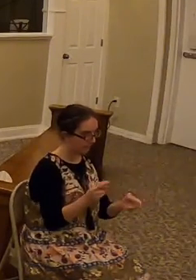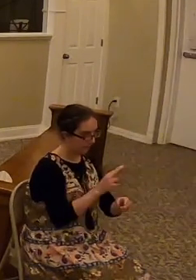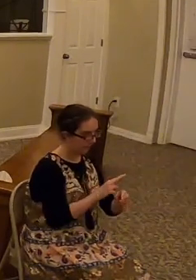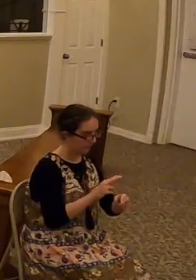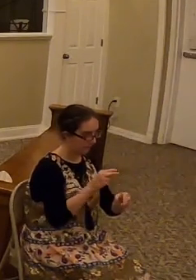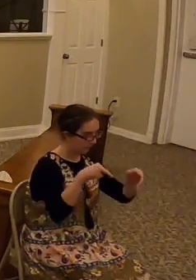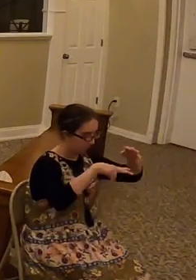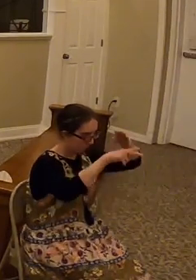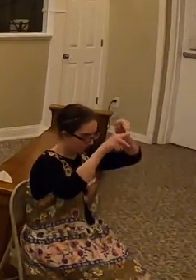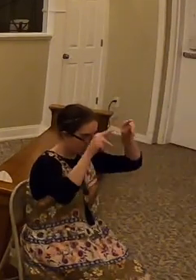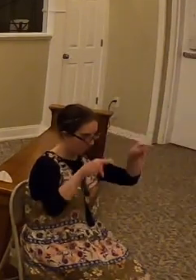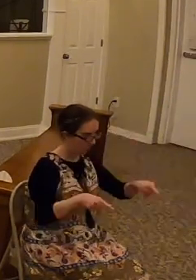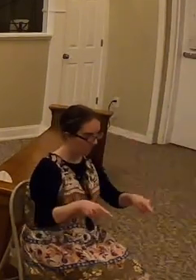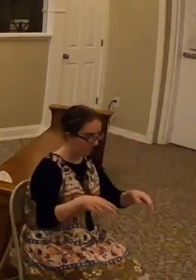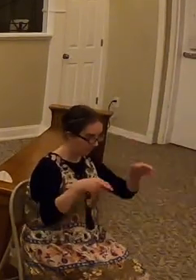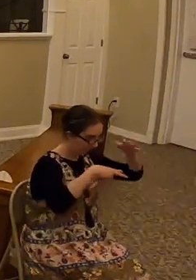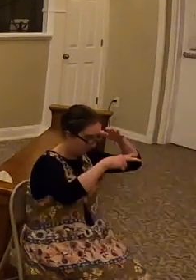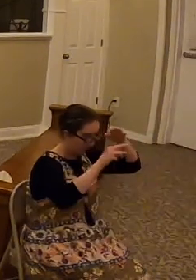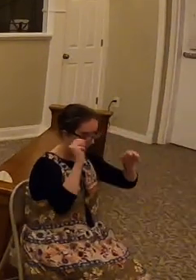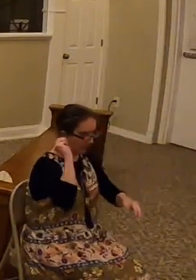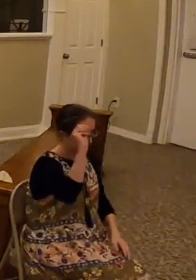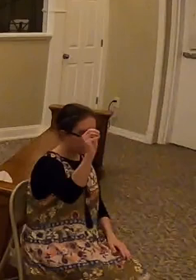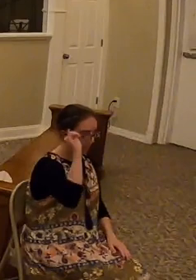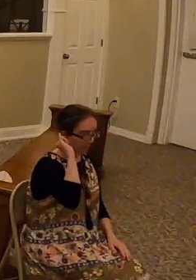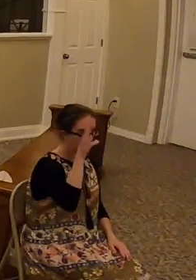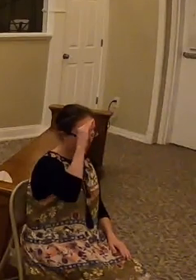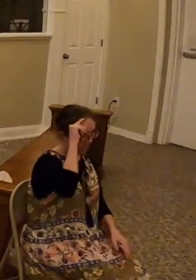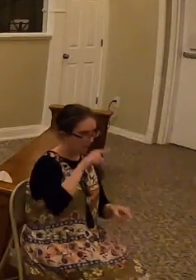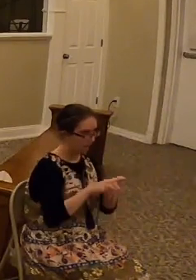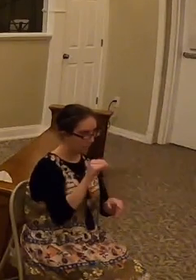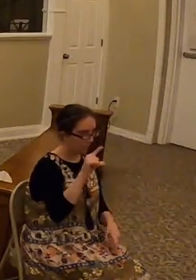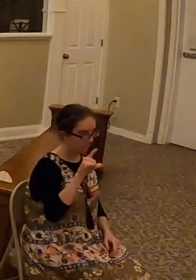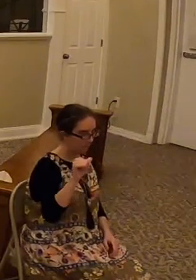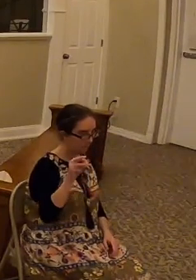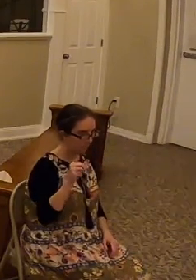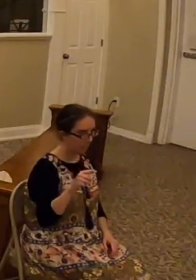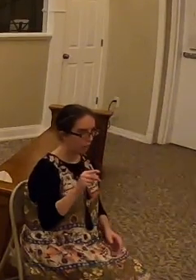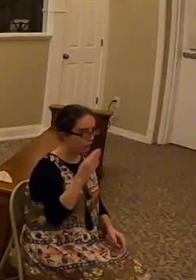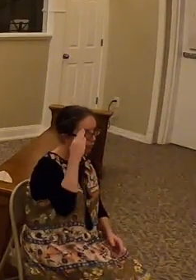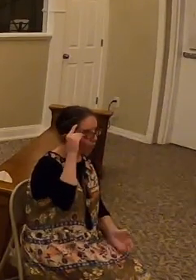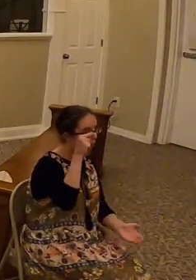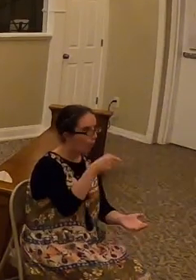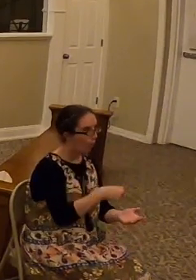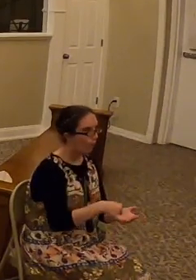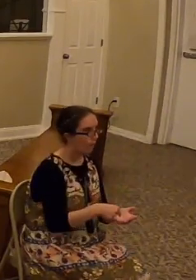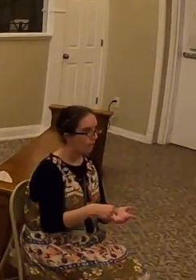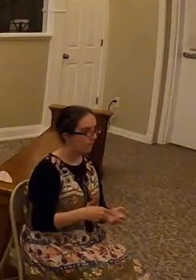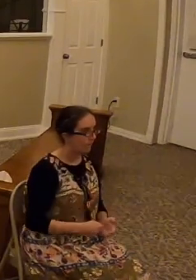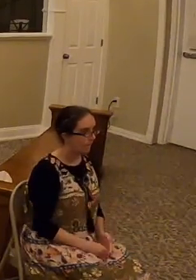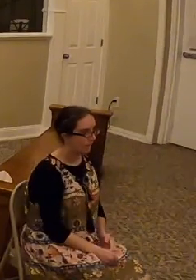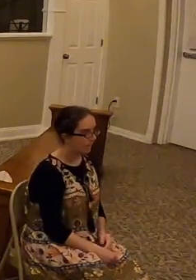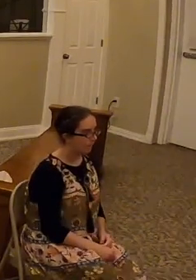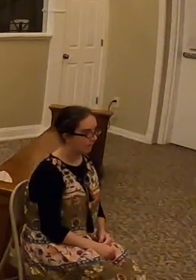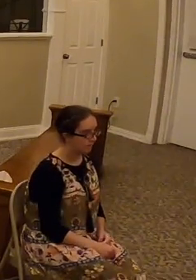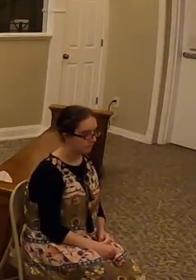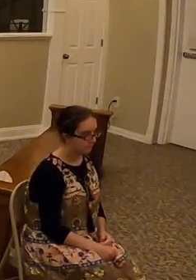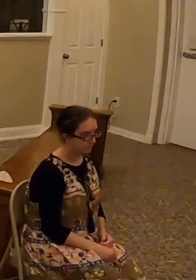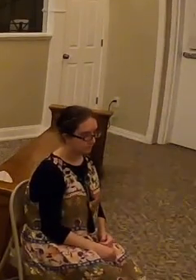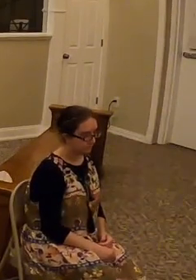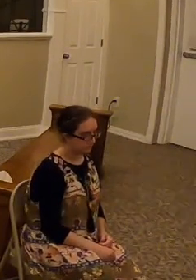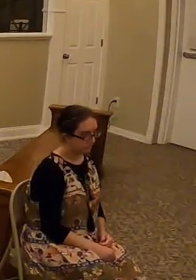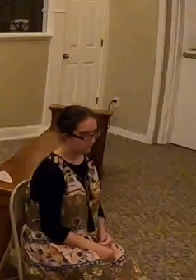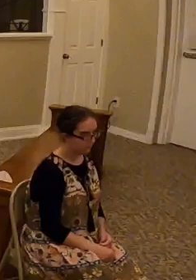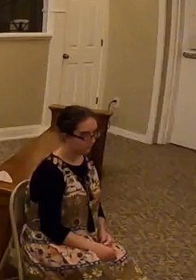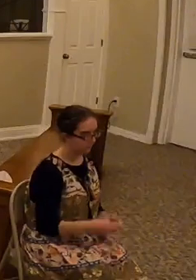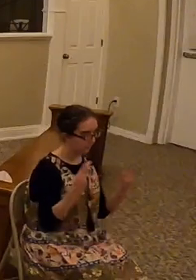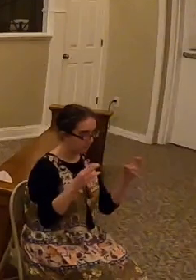used in the prophetic ministry. And Brother Wheeler, you know this is a fact. You've seen this as well as I have. I've seen it happen to more than